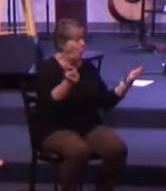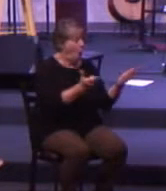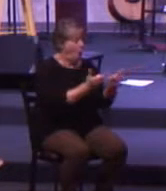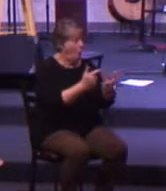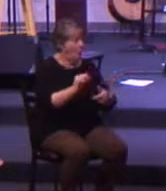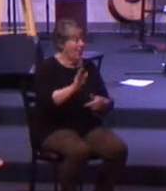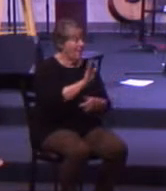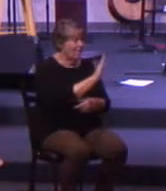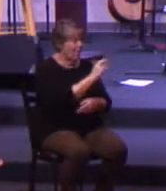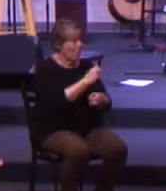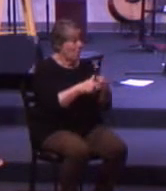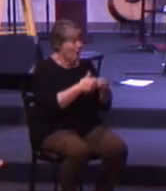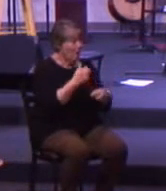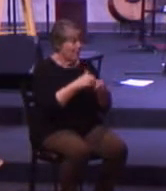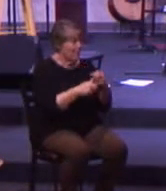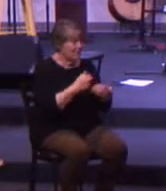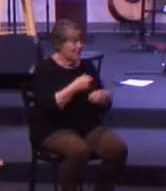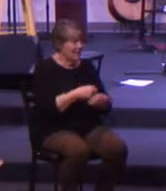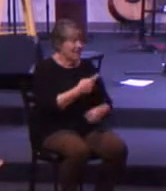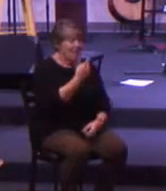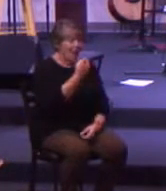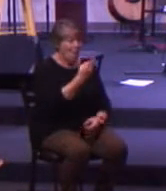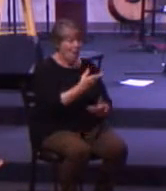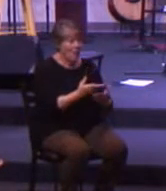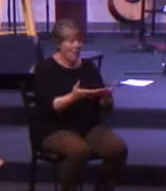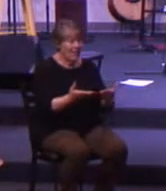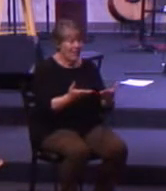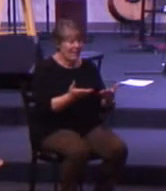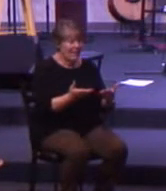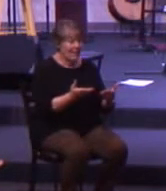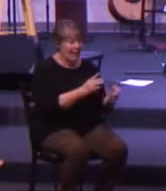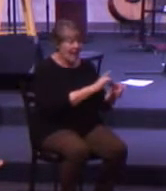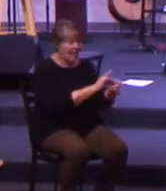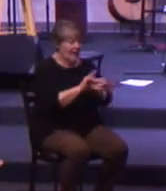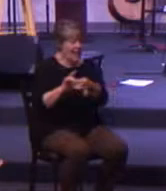And do you know what that common denominator is? It's you.